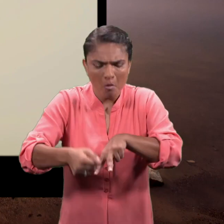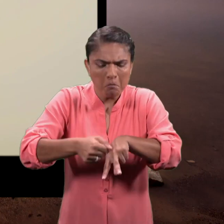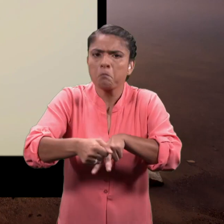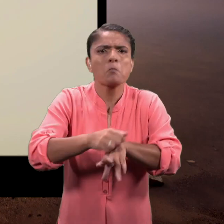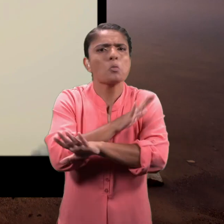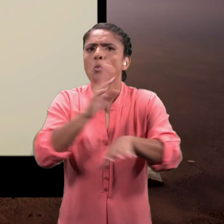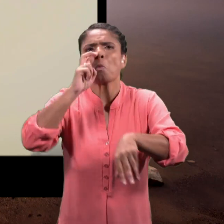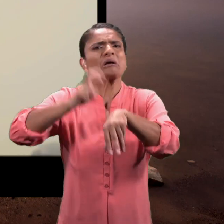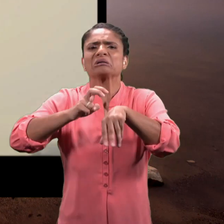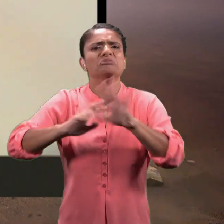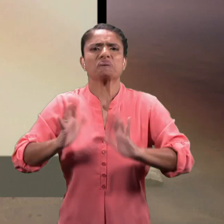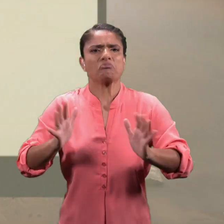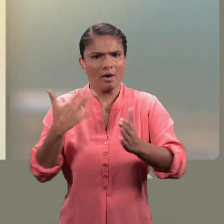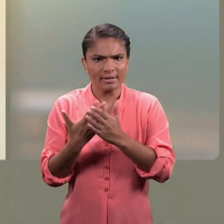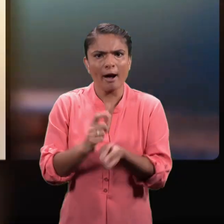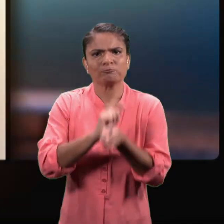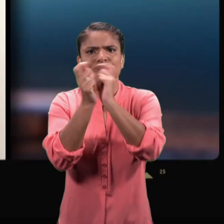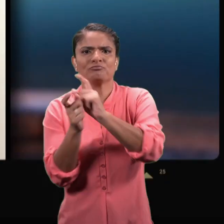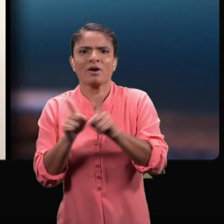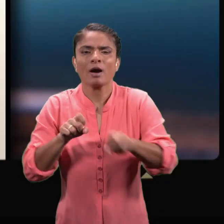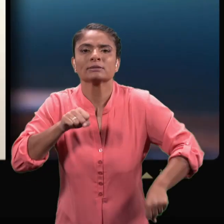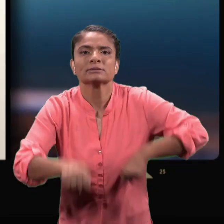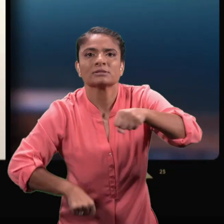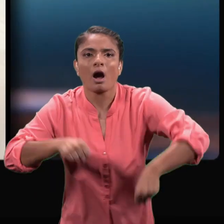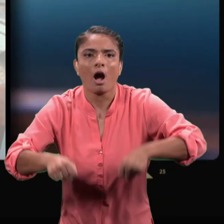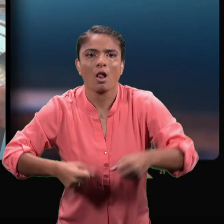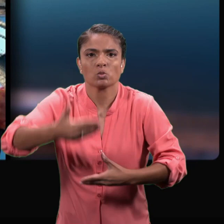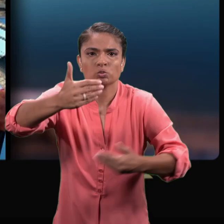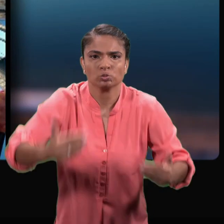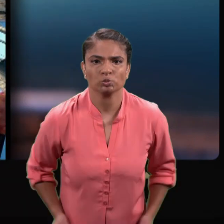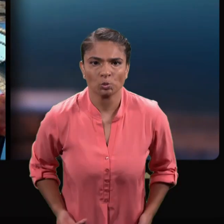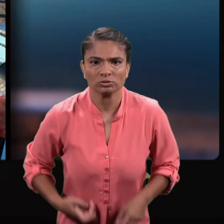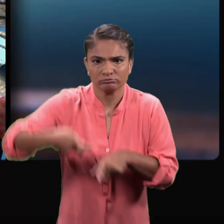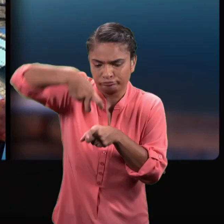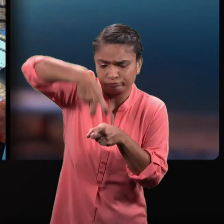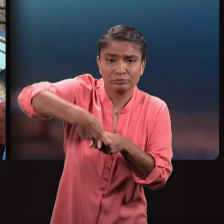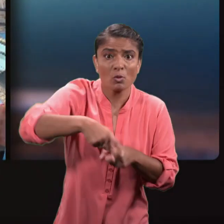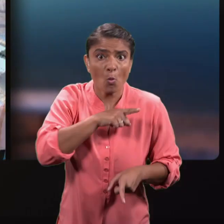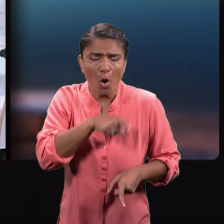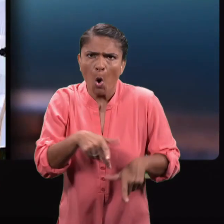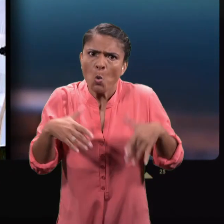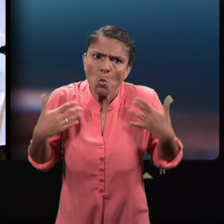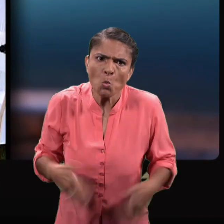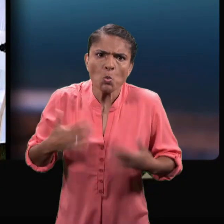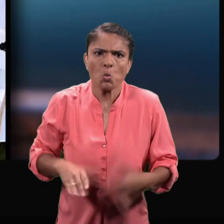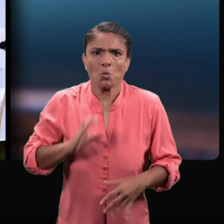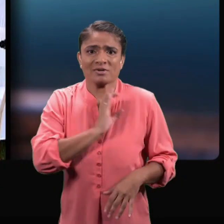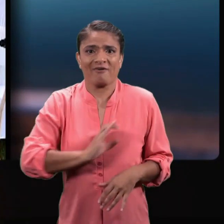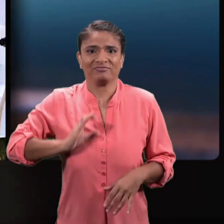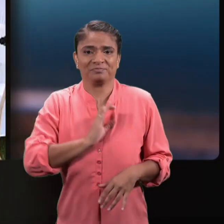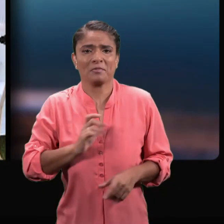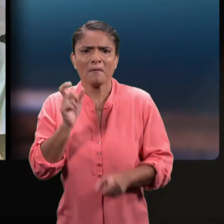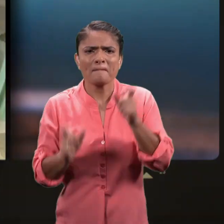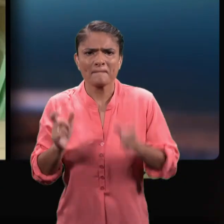no longer need to wear catheter pants, they can use them as cycling shorts because that's how comfortable they are. How do people